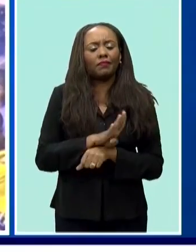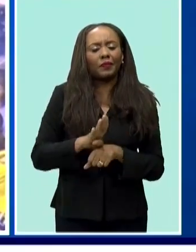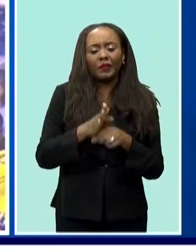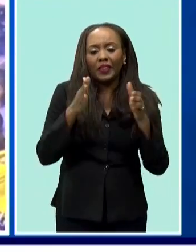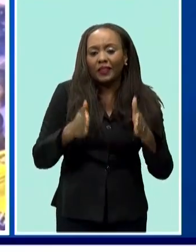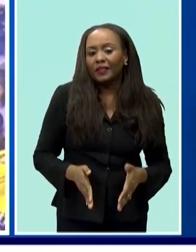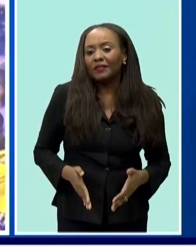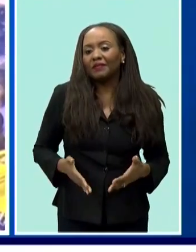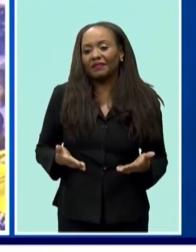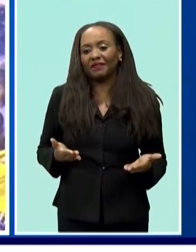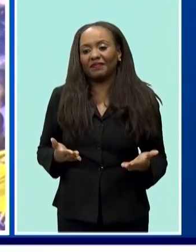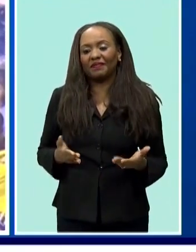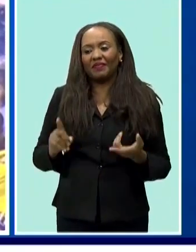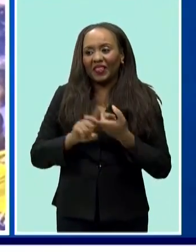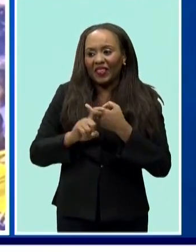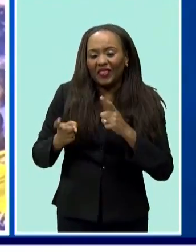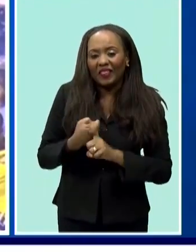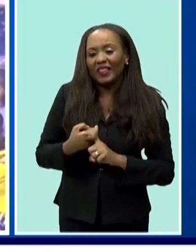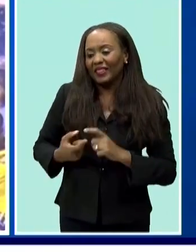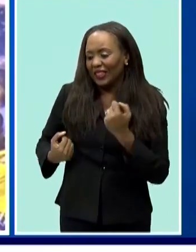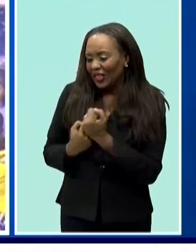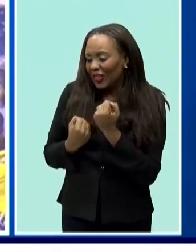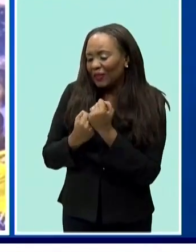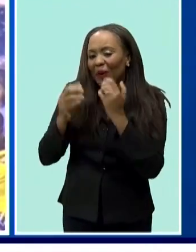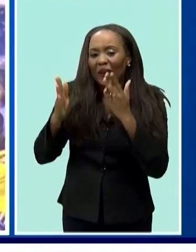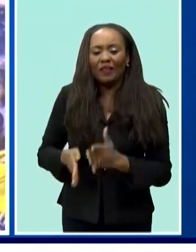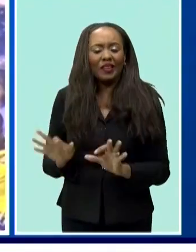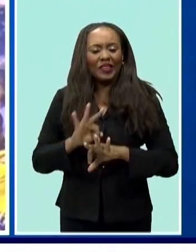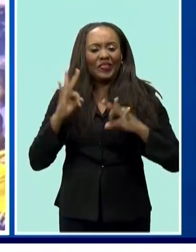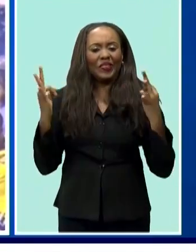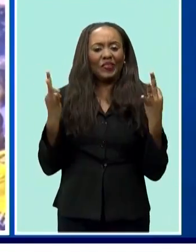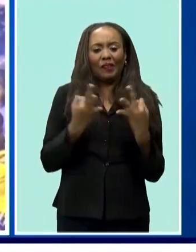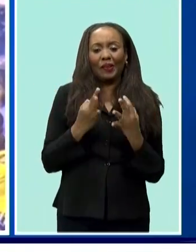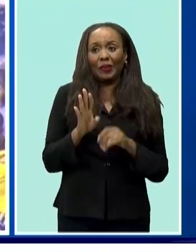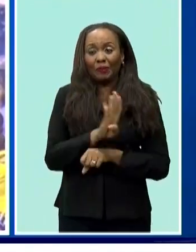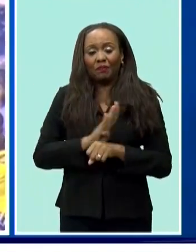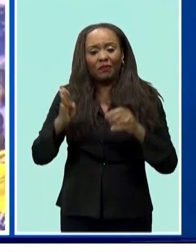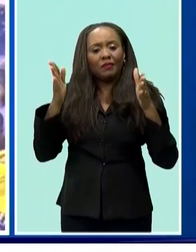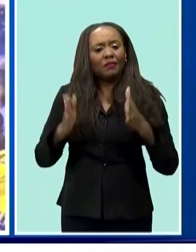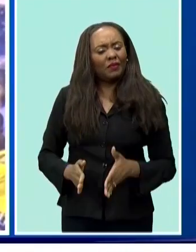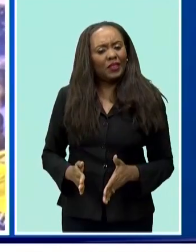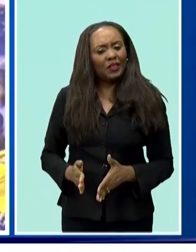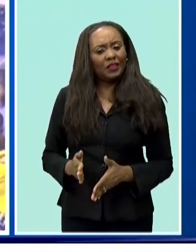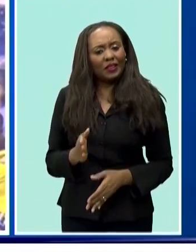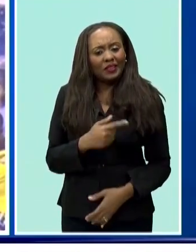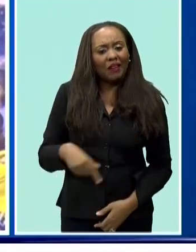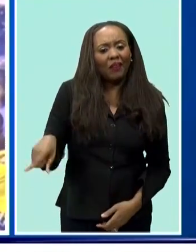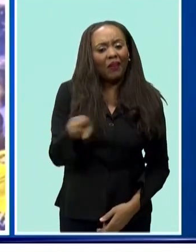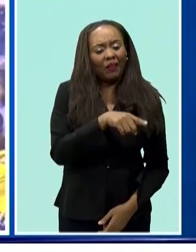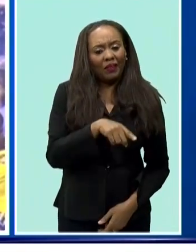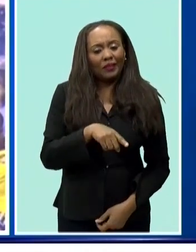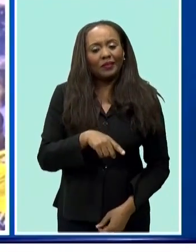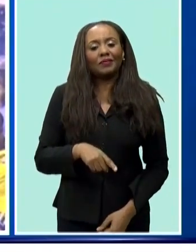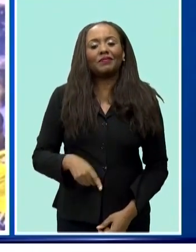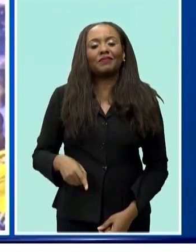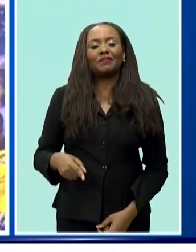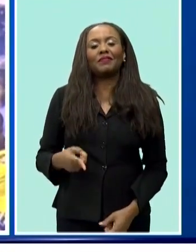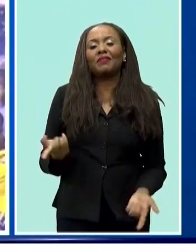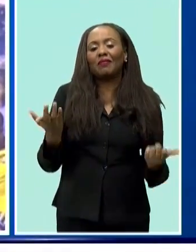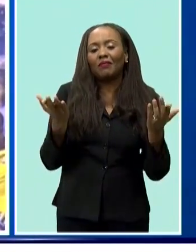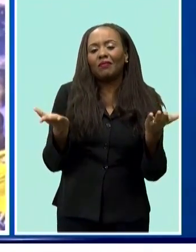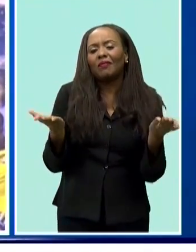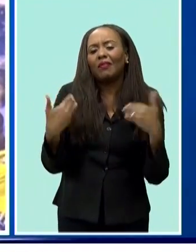Barbadians, friends of Barbadians, family of Barbadians, extended families, come home